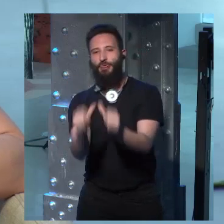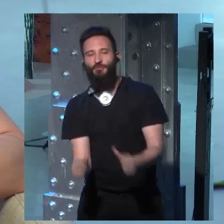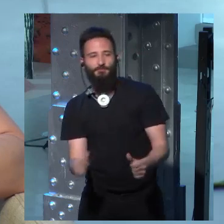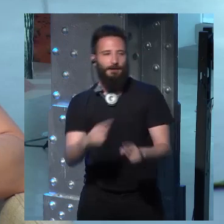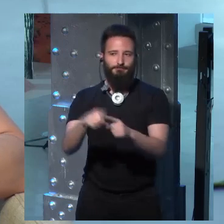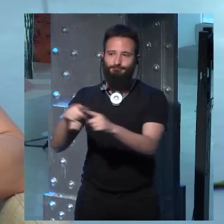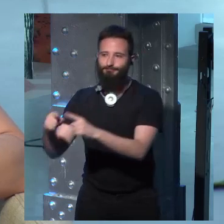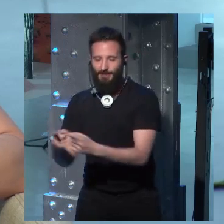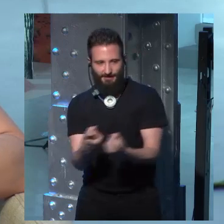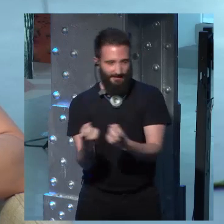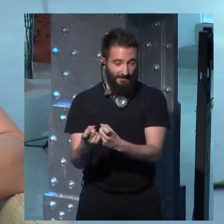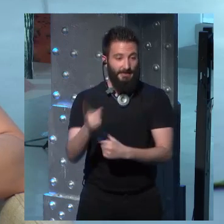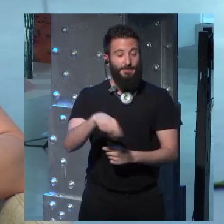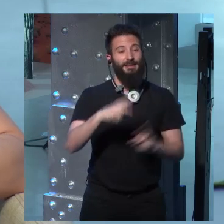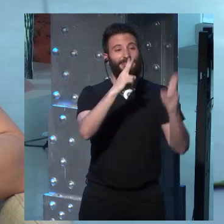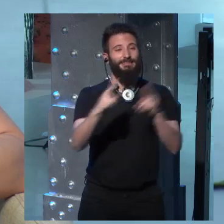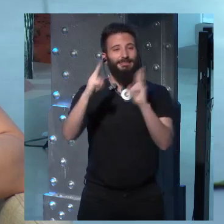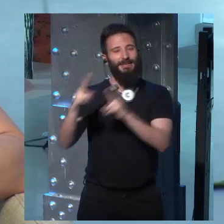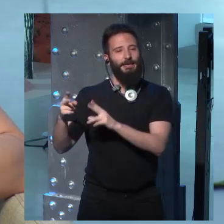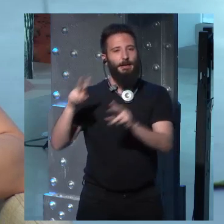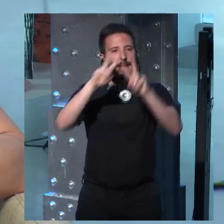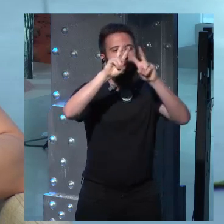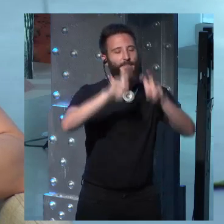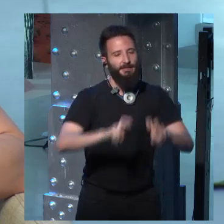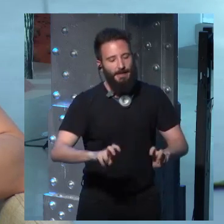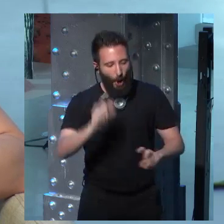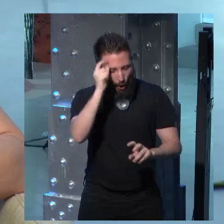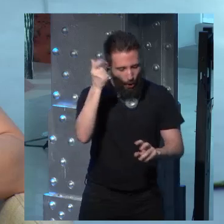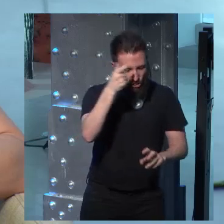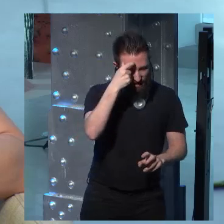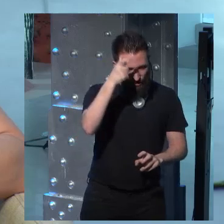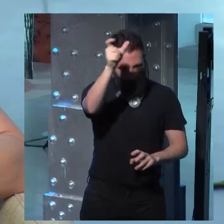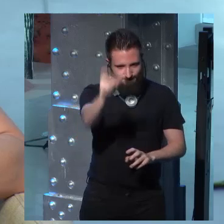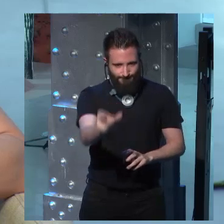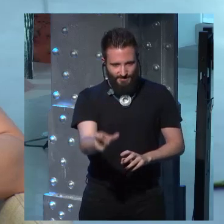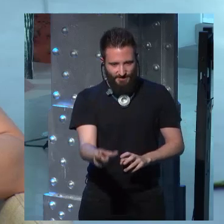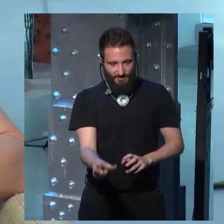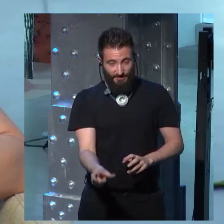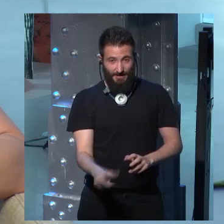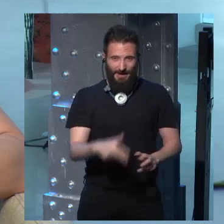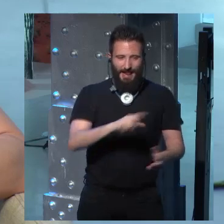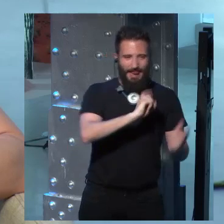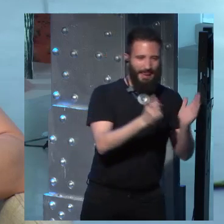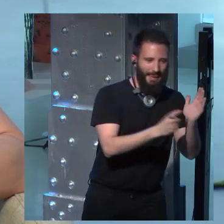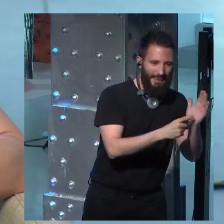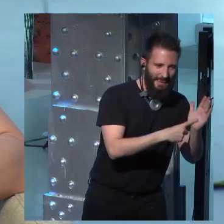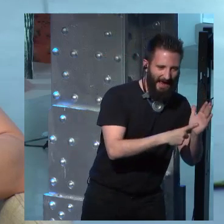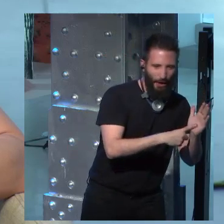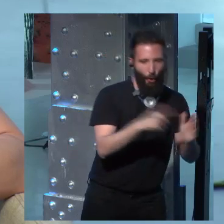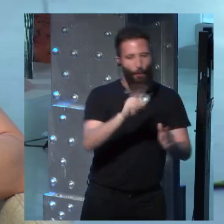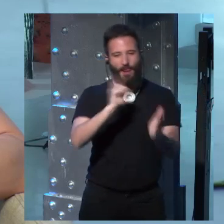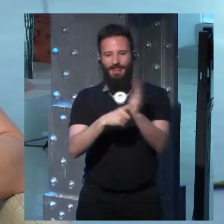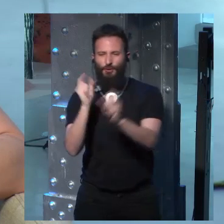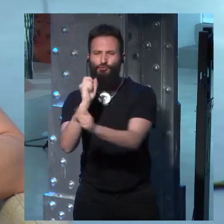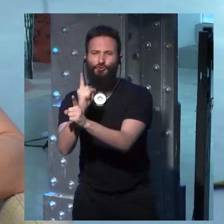investigate the idea that what's legal and illegal is not at all the same thing as what's good and bad or moral and